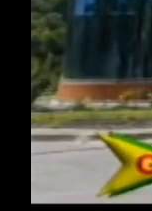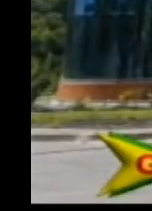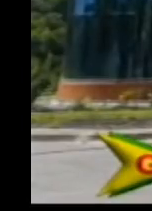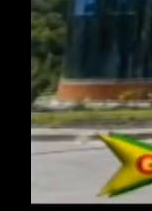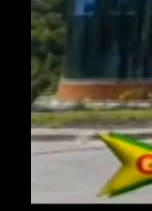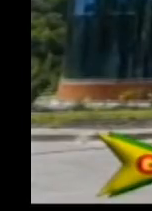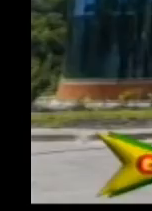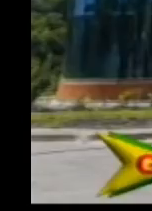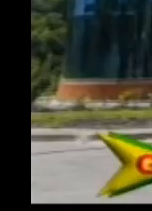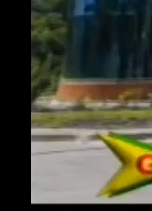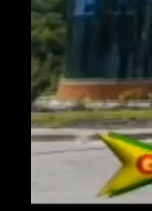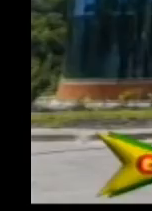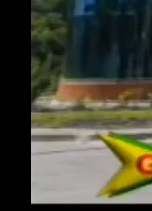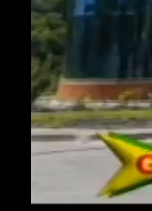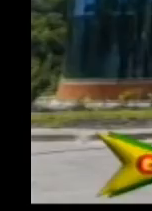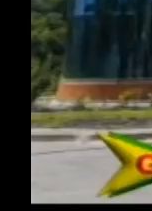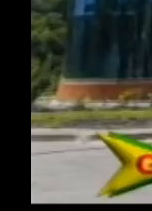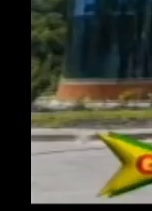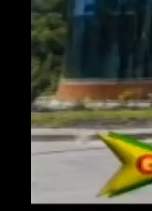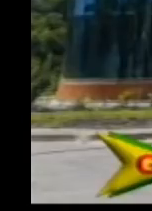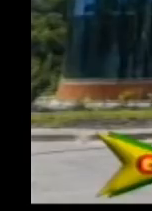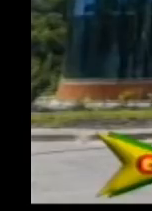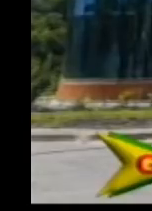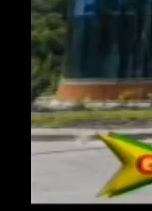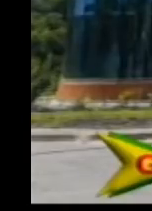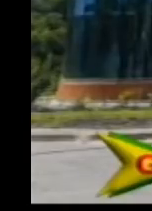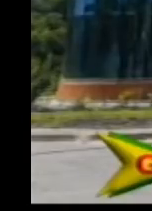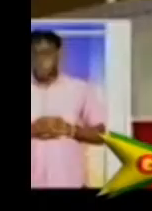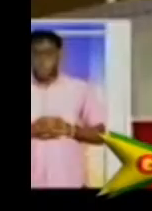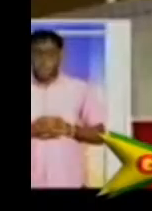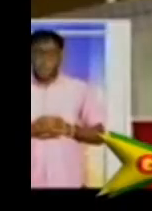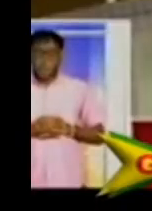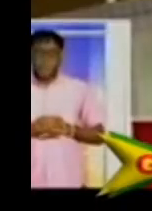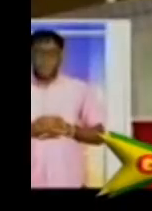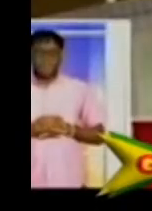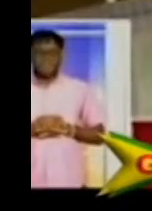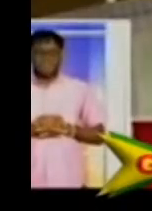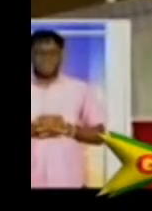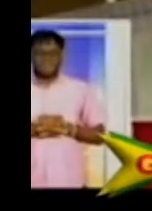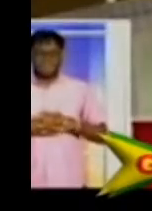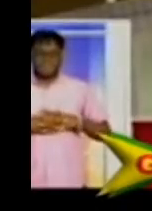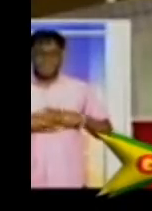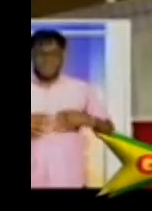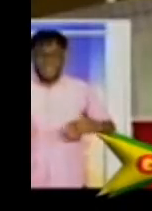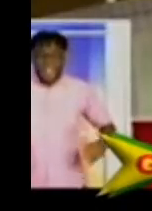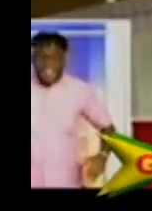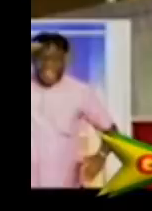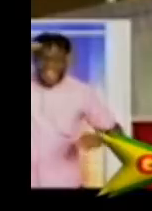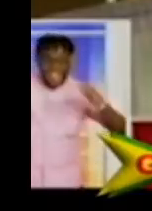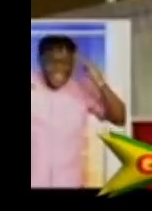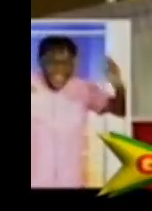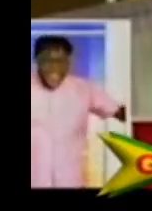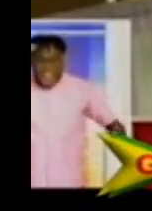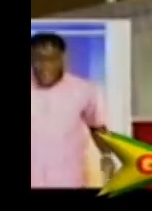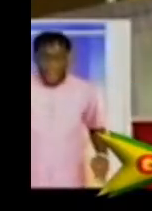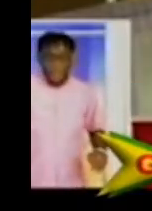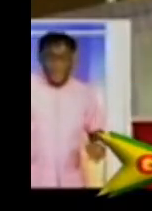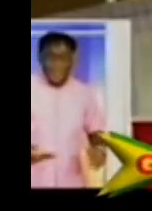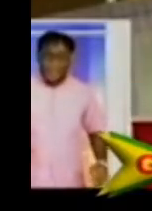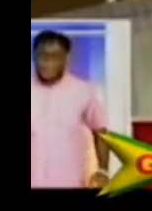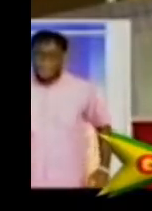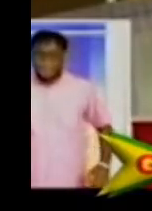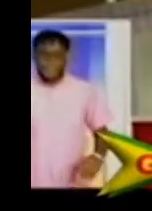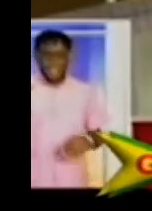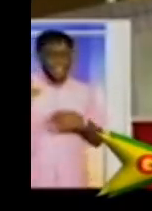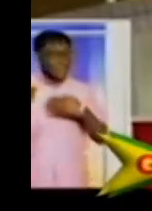rest of the sports news with TV6's James Saunders. Howdy, sport fans. Welcome. And it is cricket that bowls the first